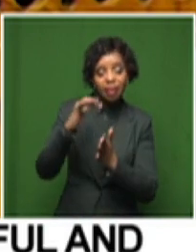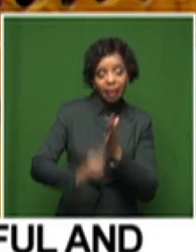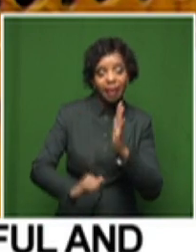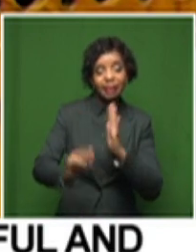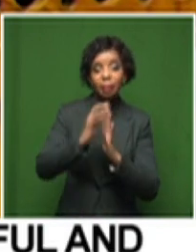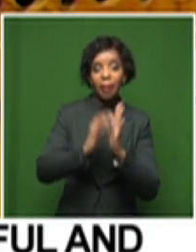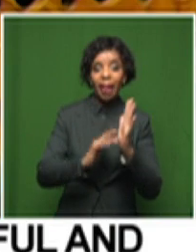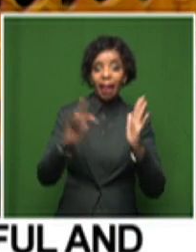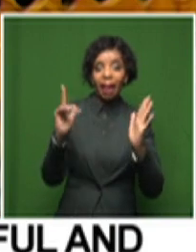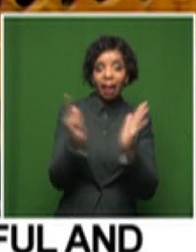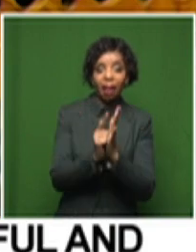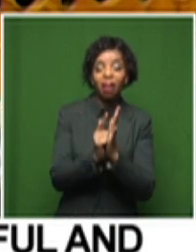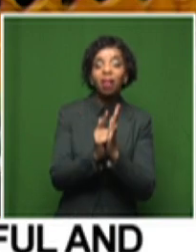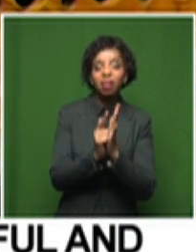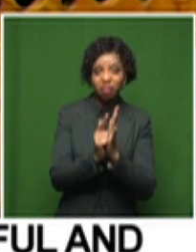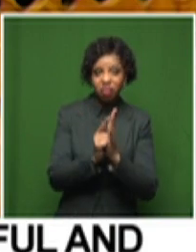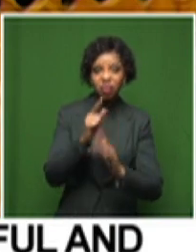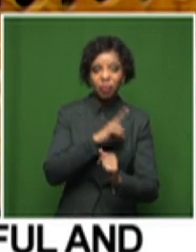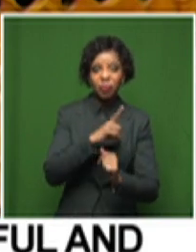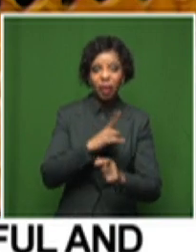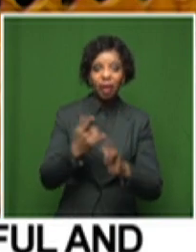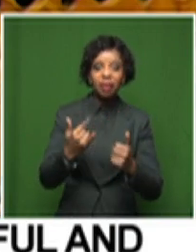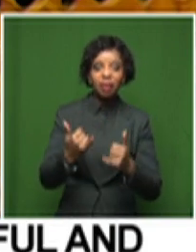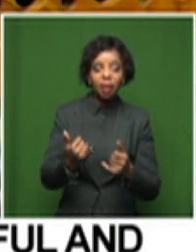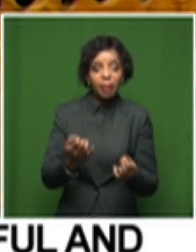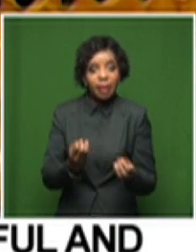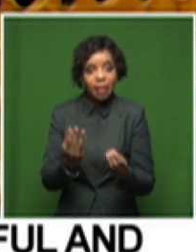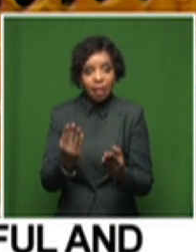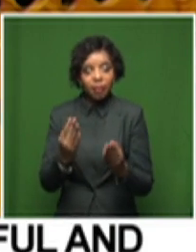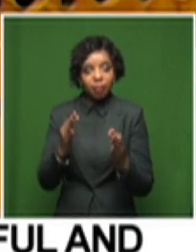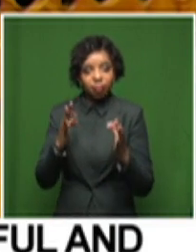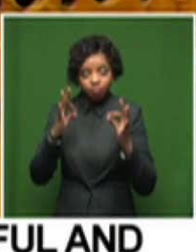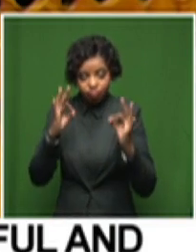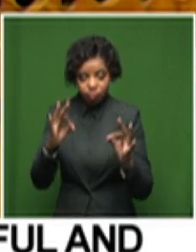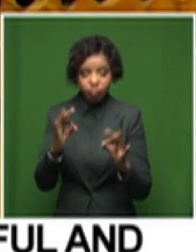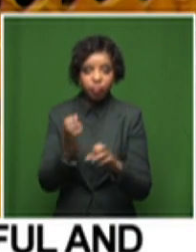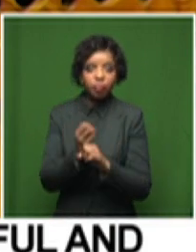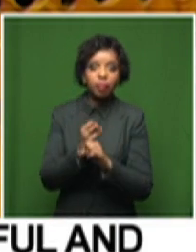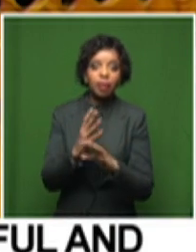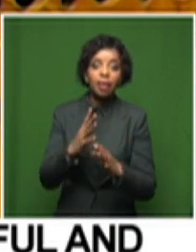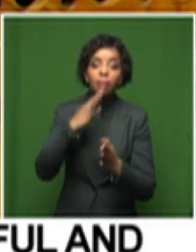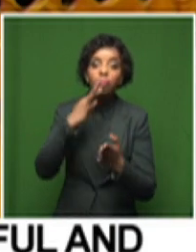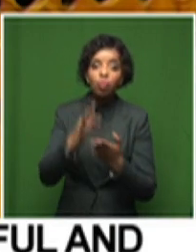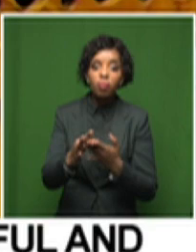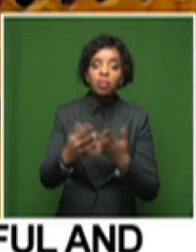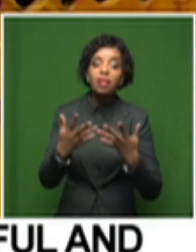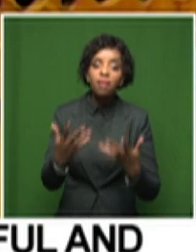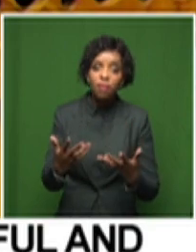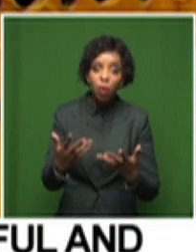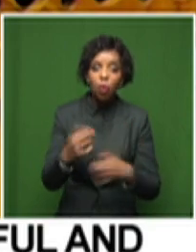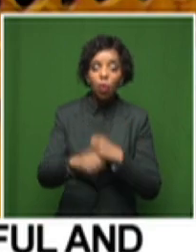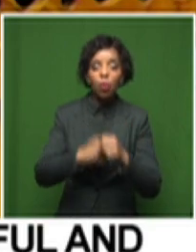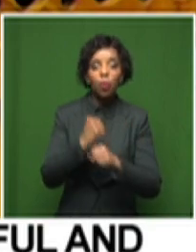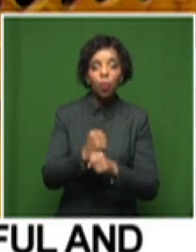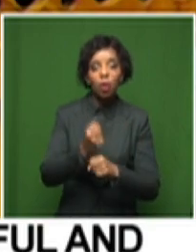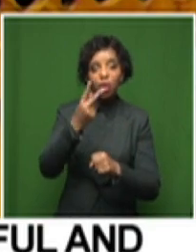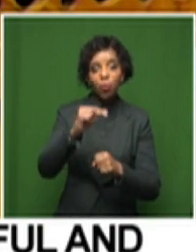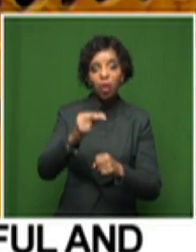giving effect to the revenue proposals as announced in the 2020 annual budget. In